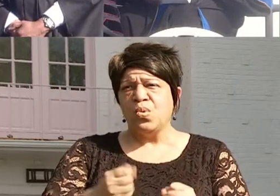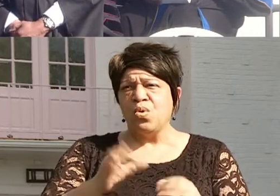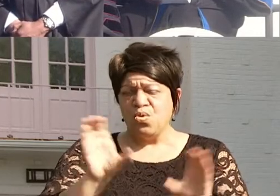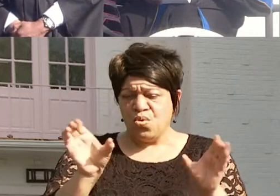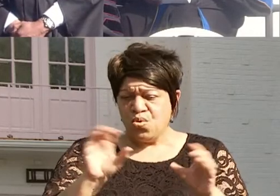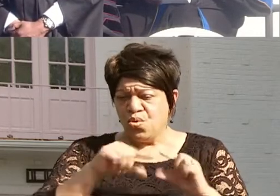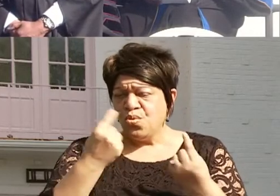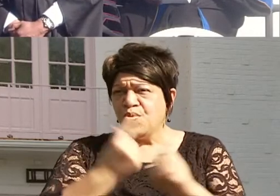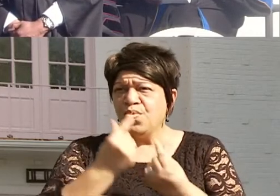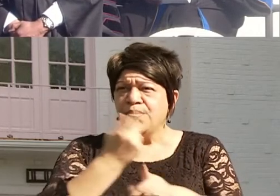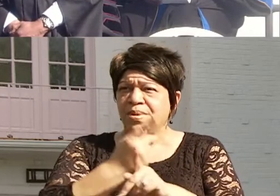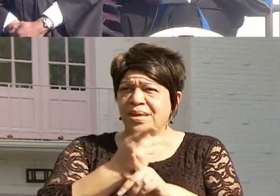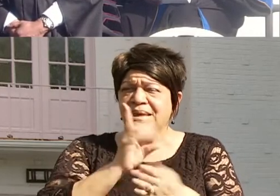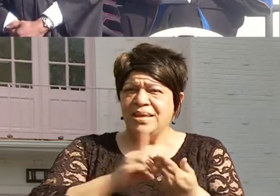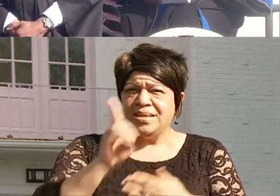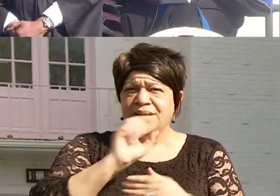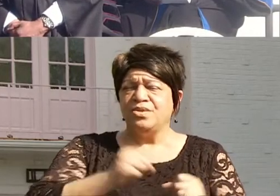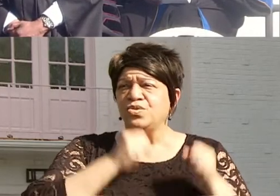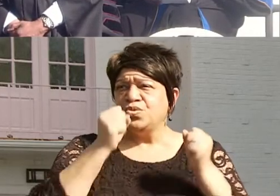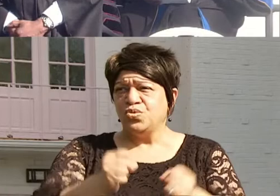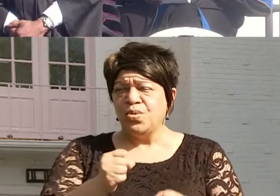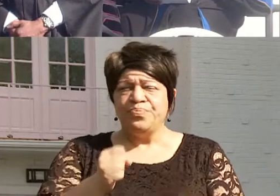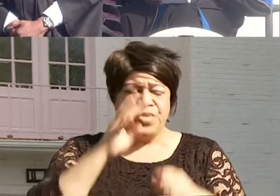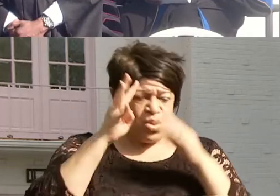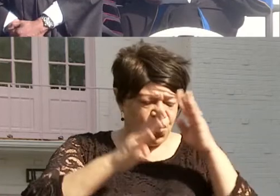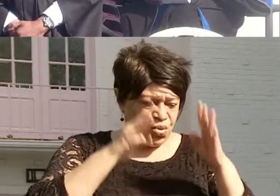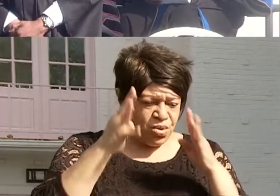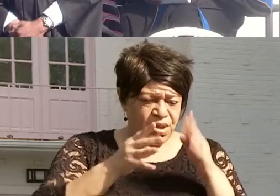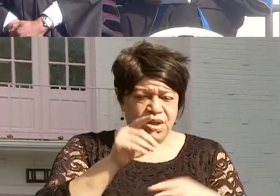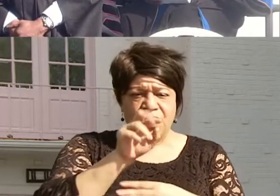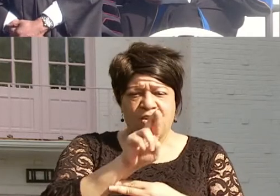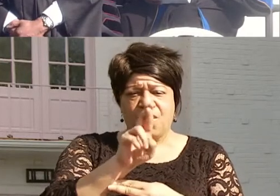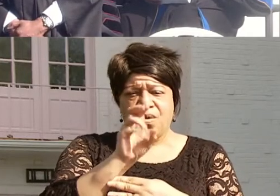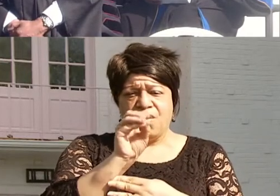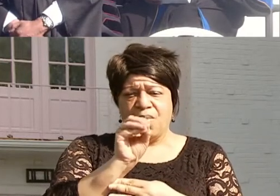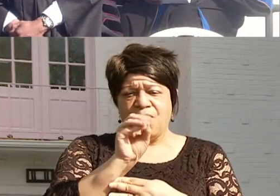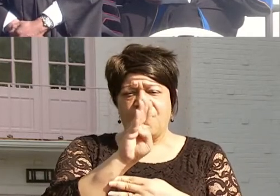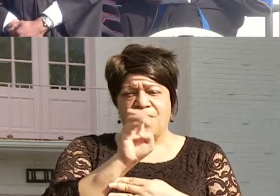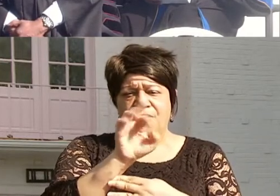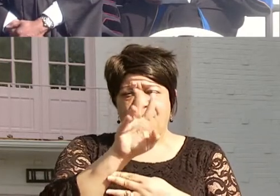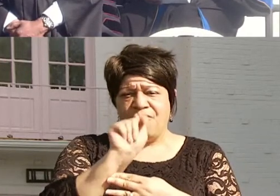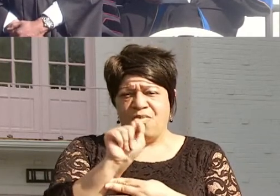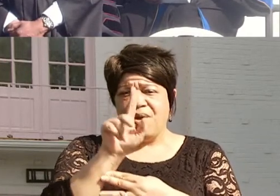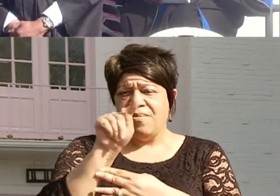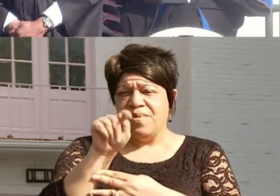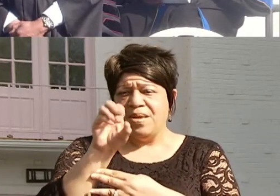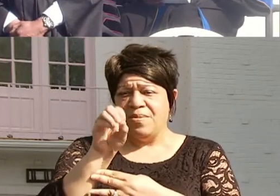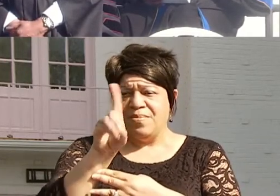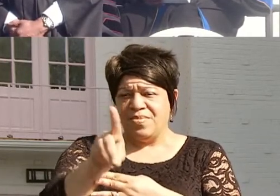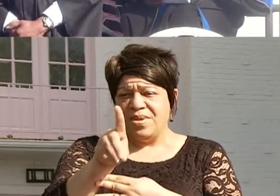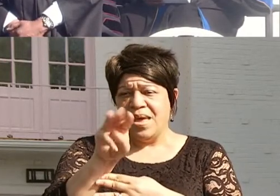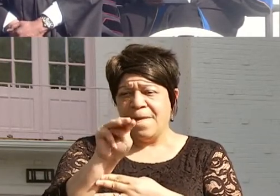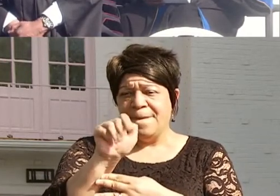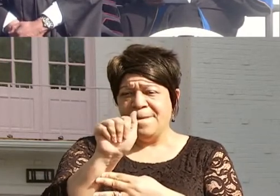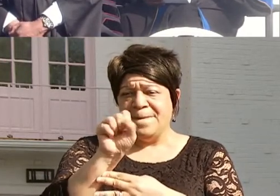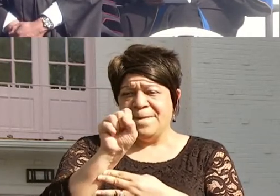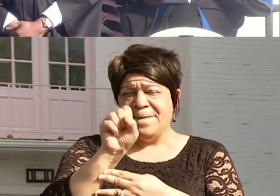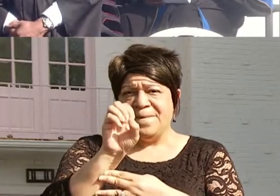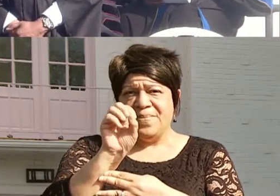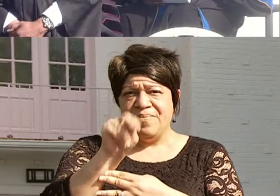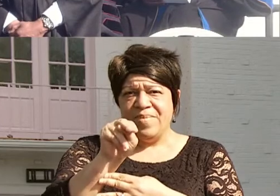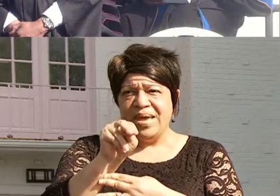carved a path for young men at Dillard by creating the Robert Todd Mason Scholarship that pays for a full ride every